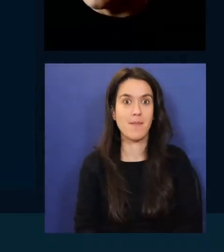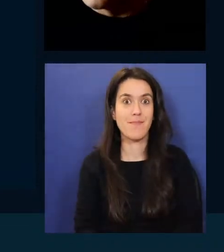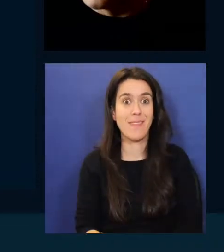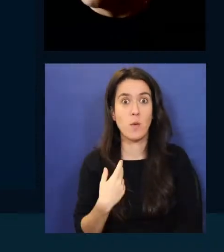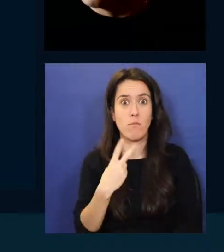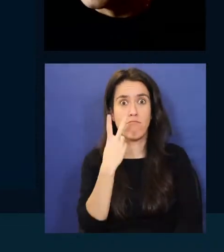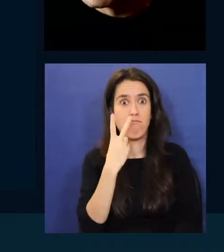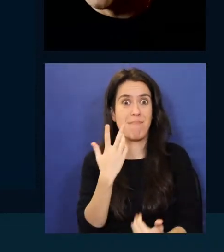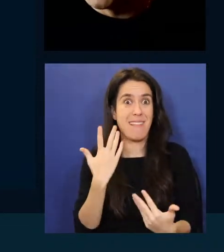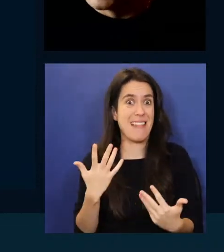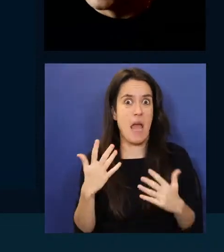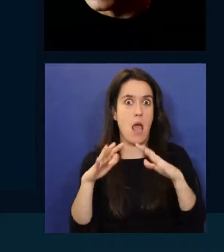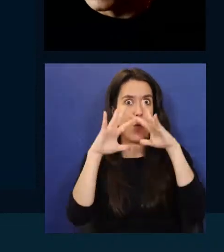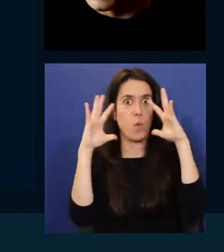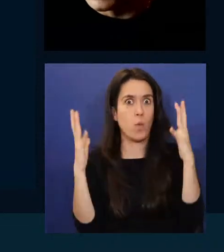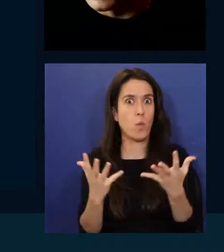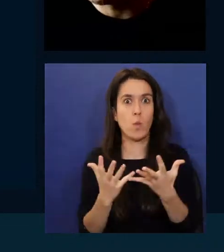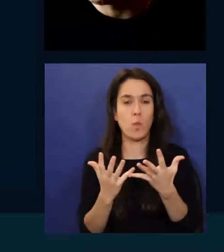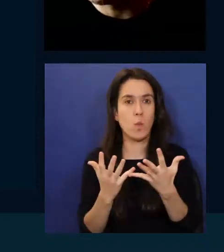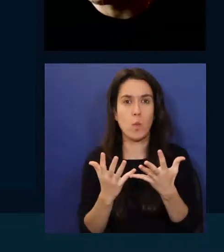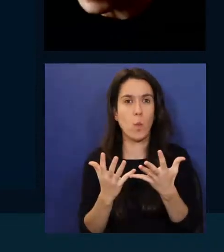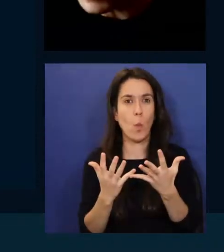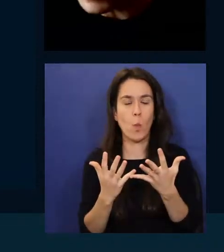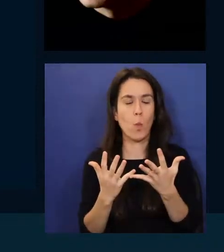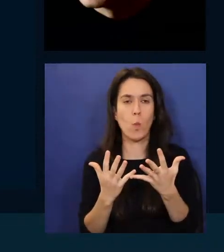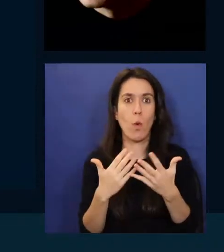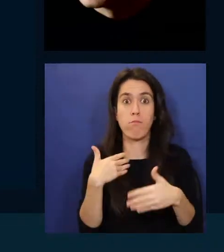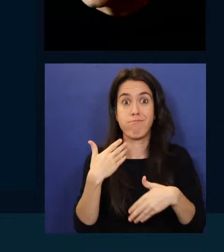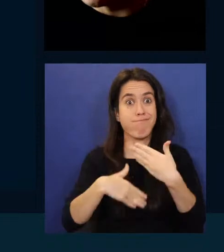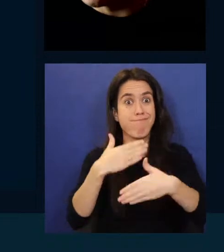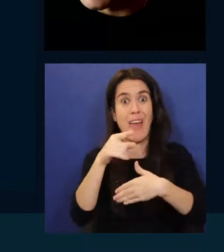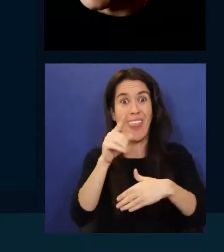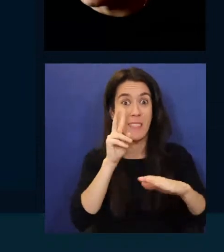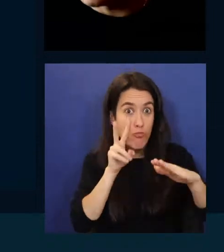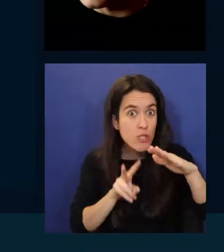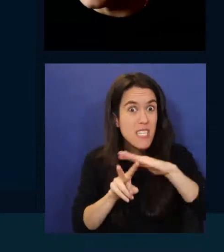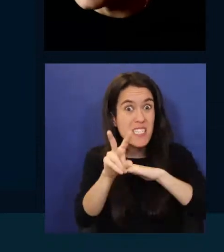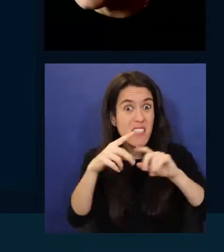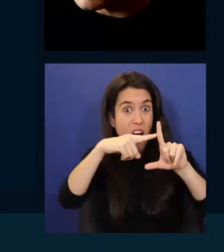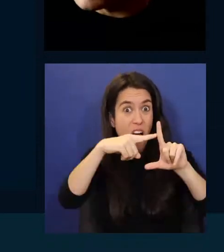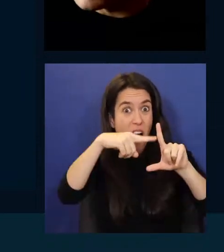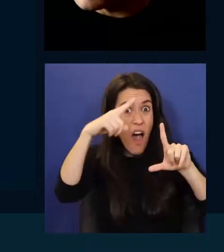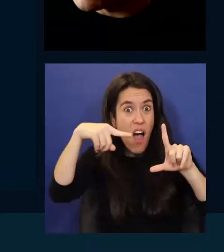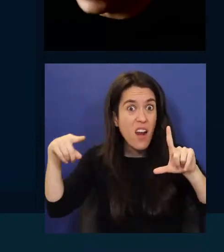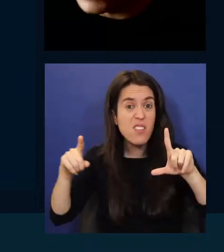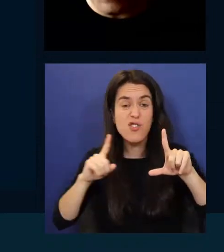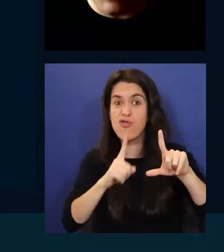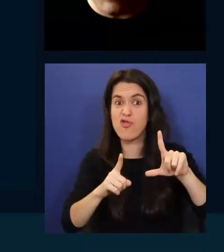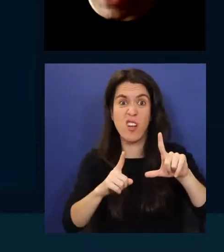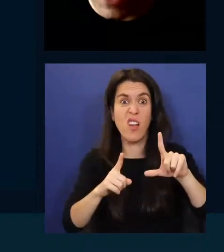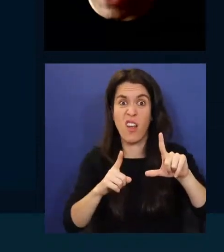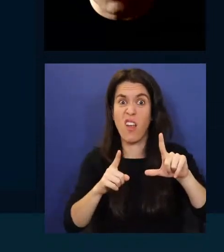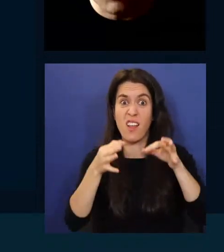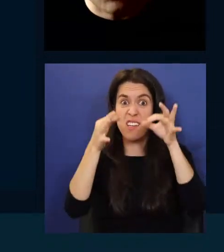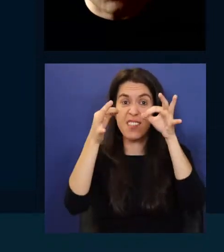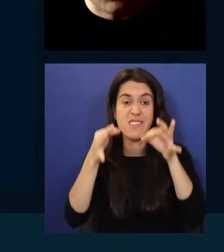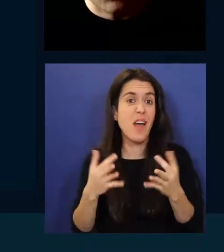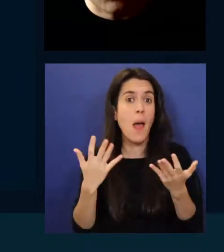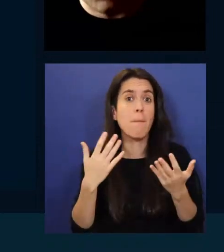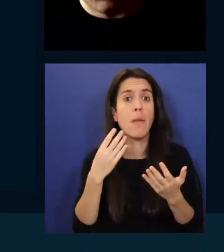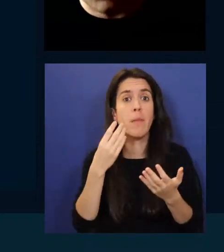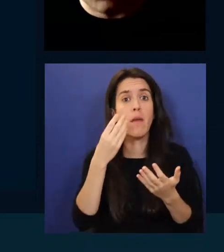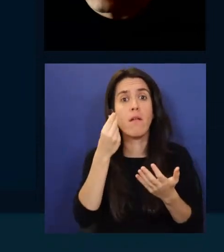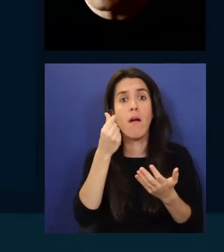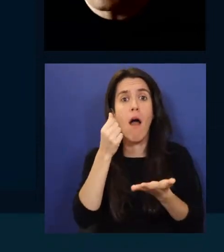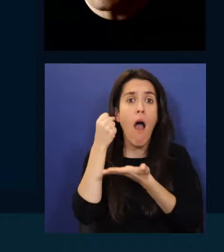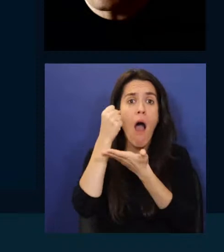a world where a lot of these predictive analytic decisions are going to define whether somebody gets a house loan, what grades they get, which